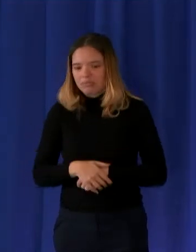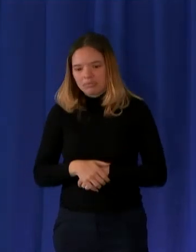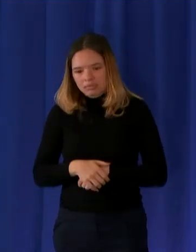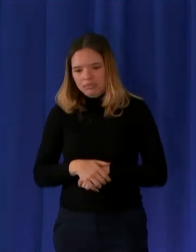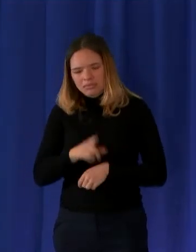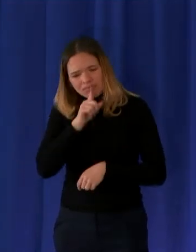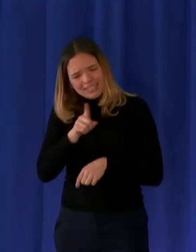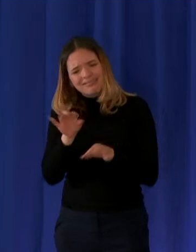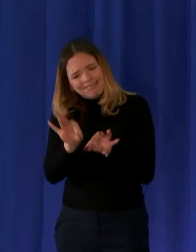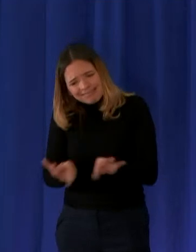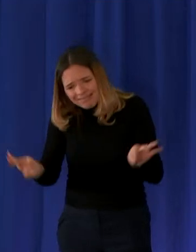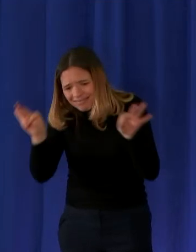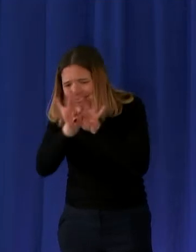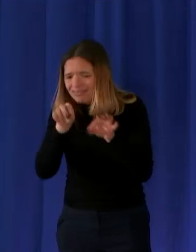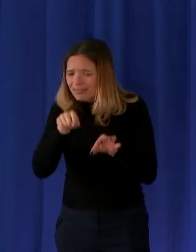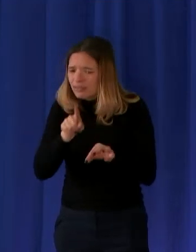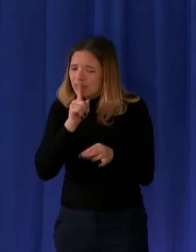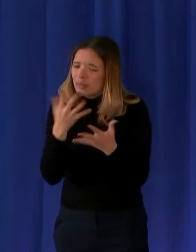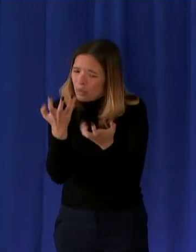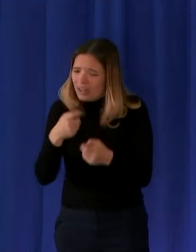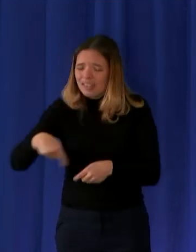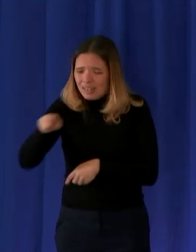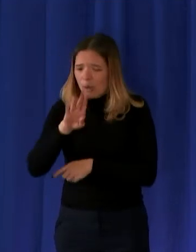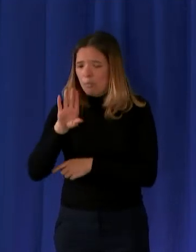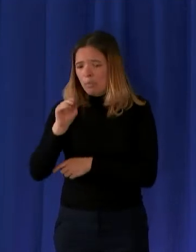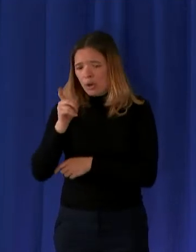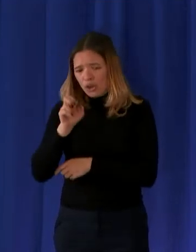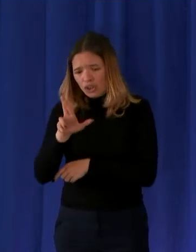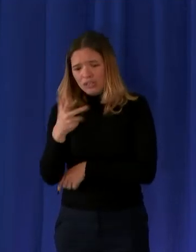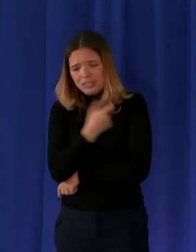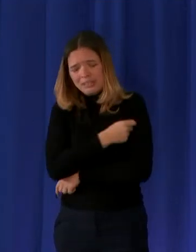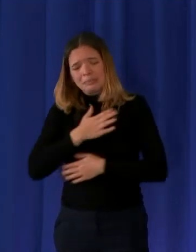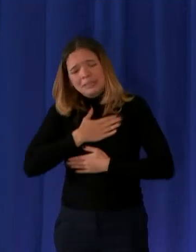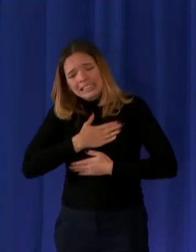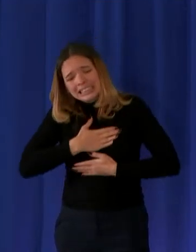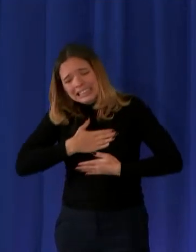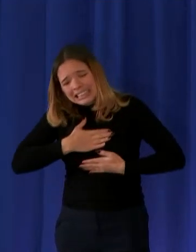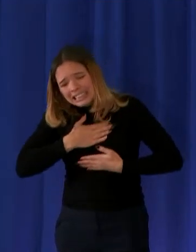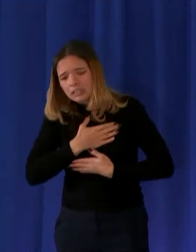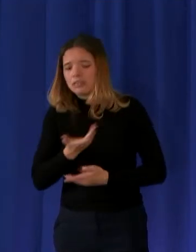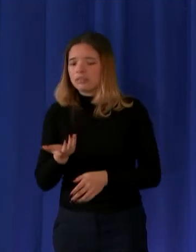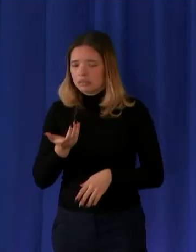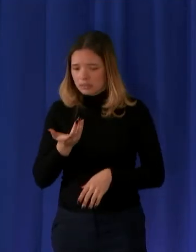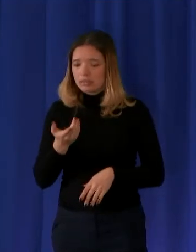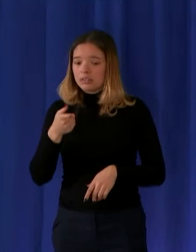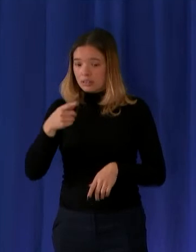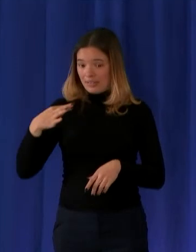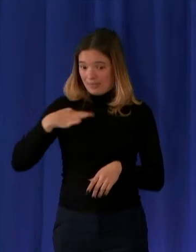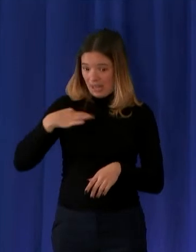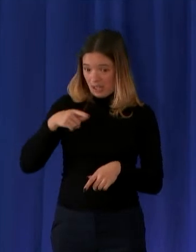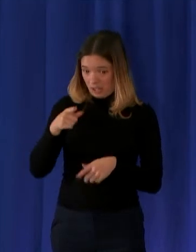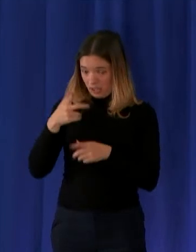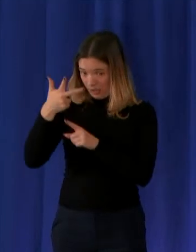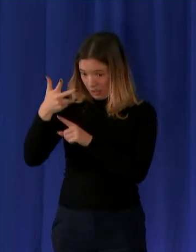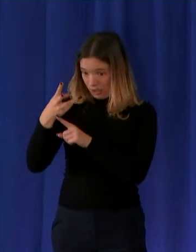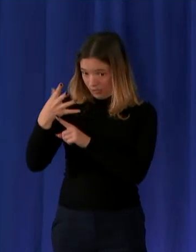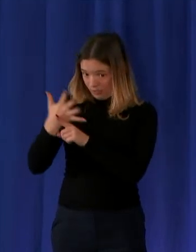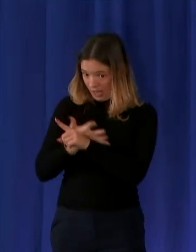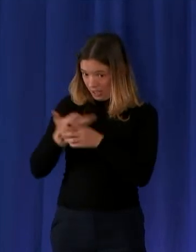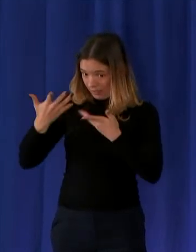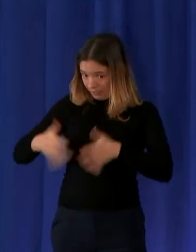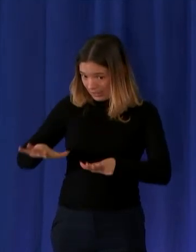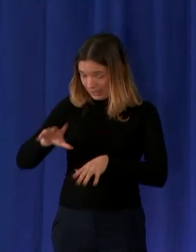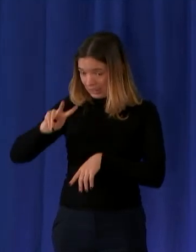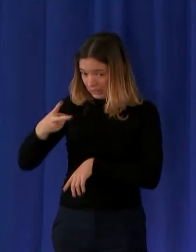is extremely important, and why we want everyone to get a booster as soon as you are eligible, which means after 5 months